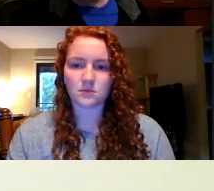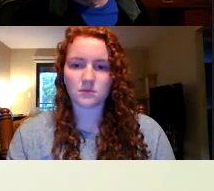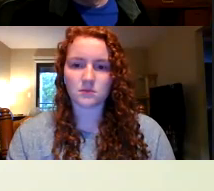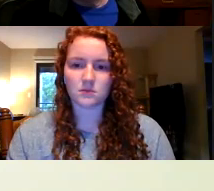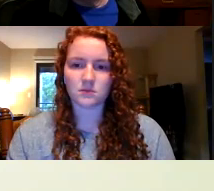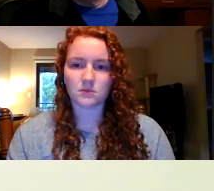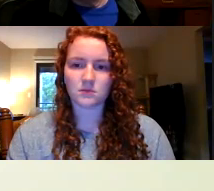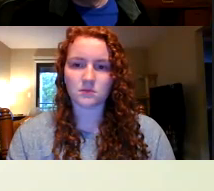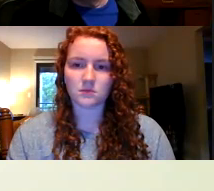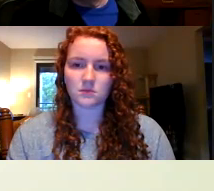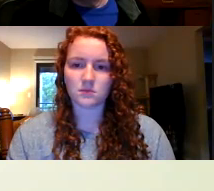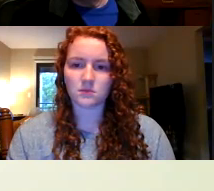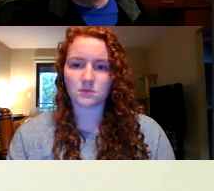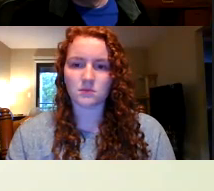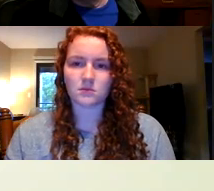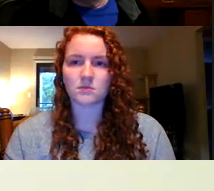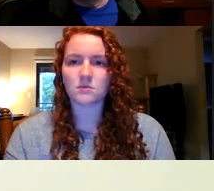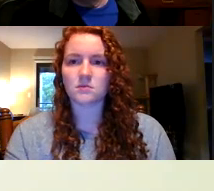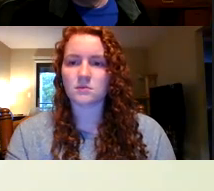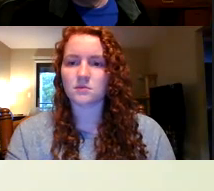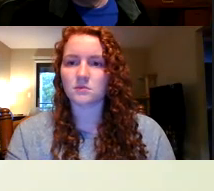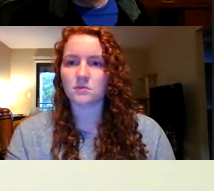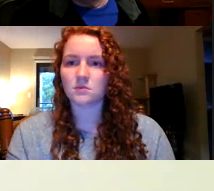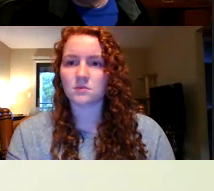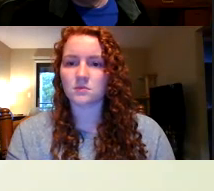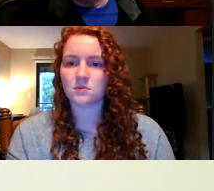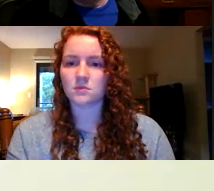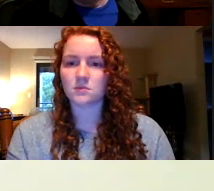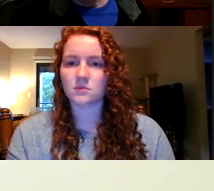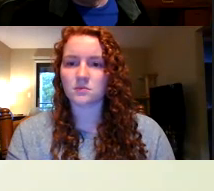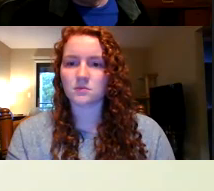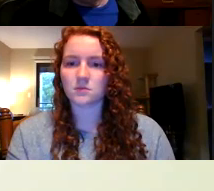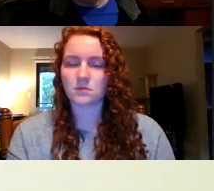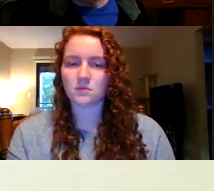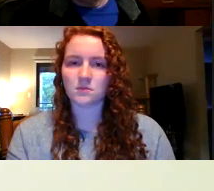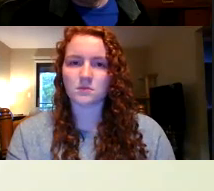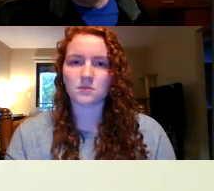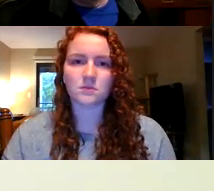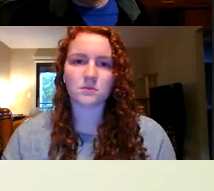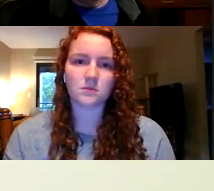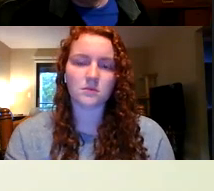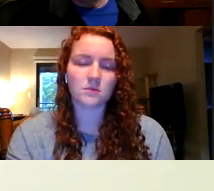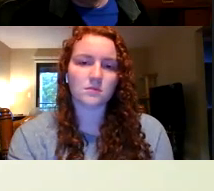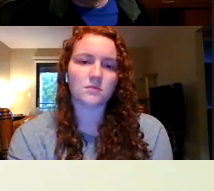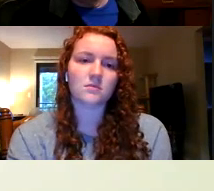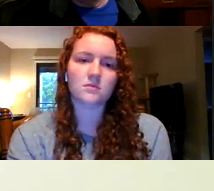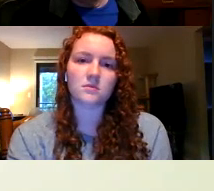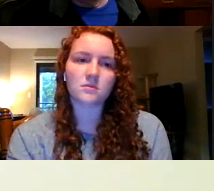complicada y le costó dar a luz a su bebé. One of the